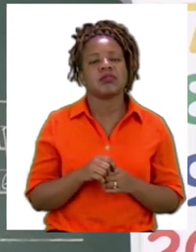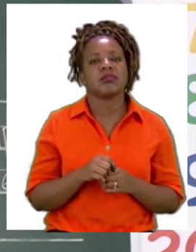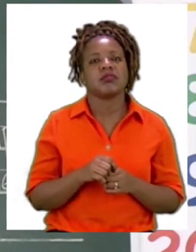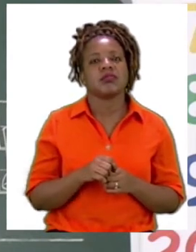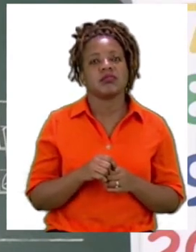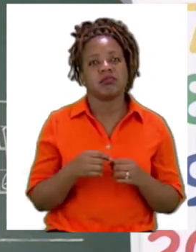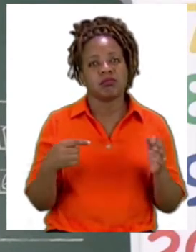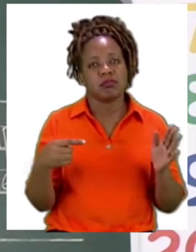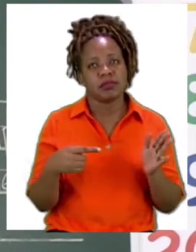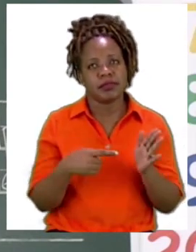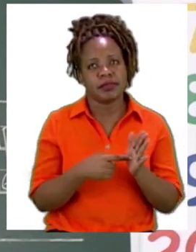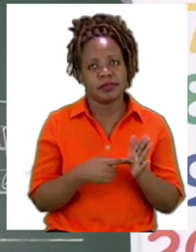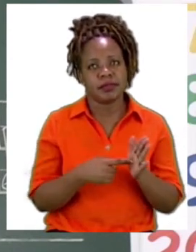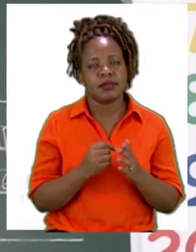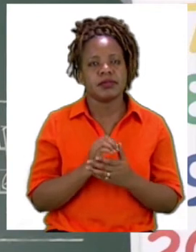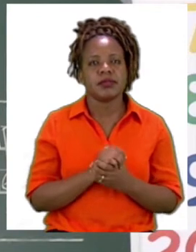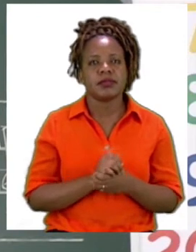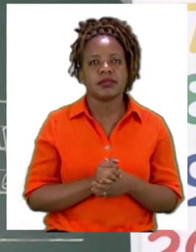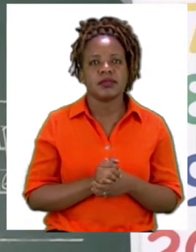full stop.